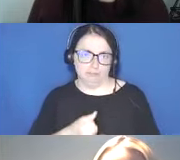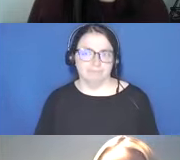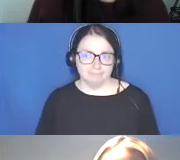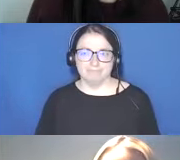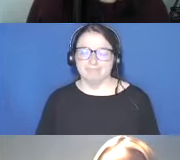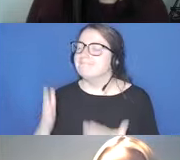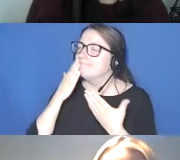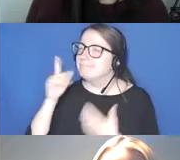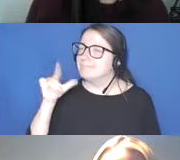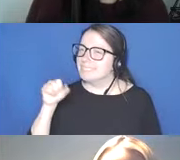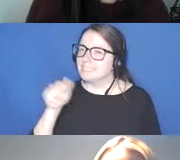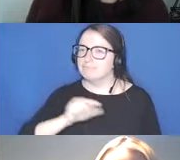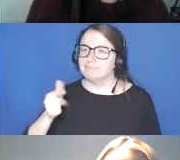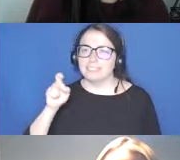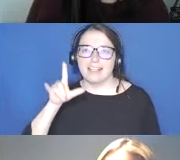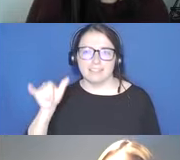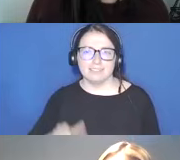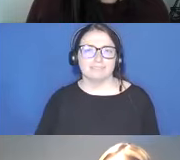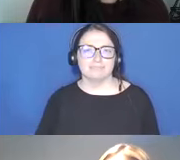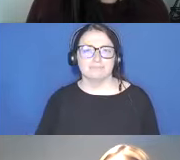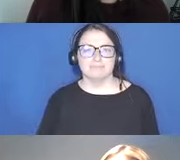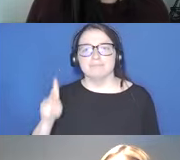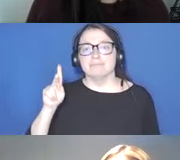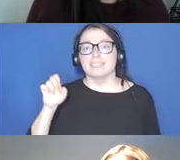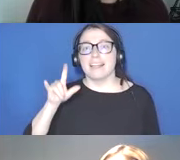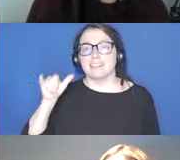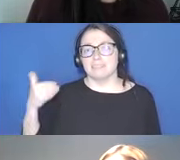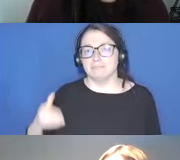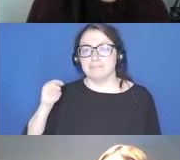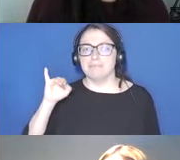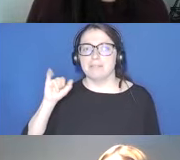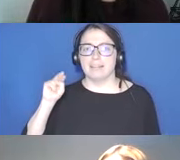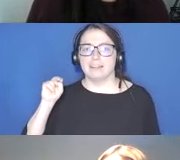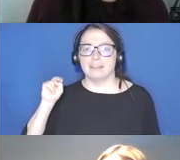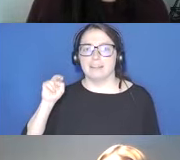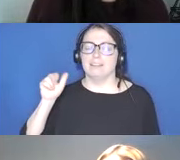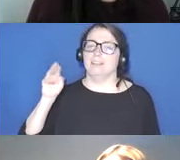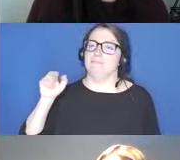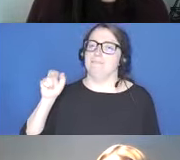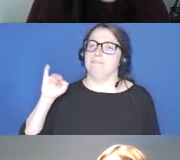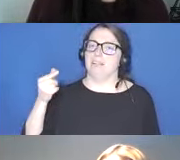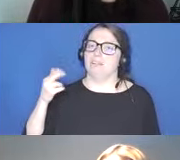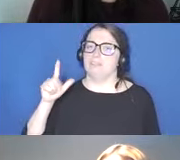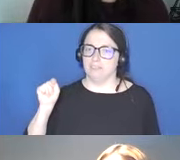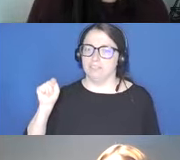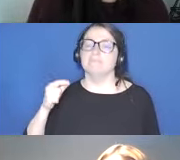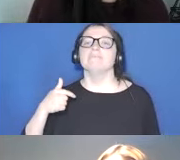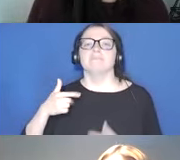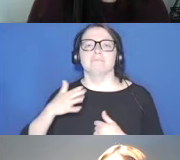Thanks, Lisa. How about Kelly? Hi, my name is Kelly Manigault. I'm a parent of a son with